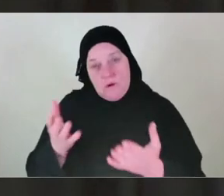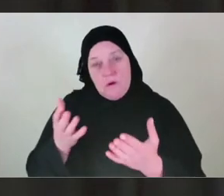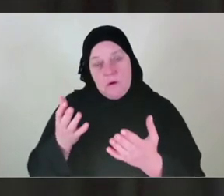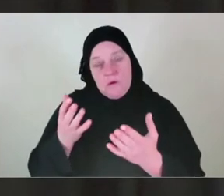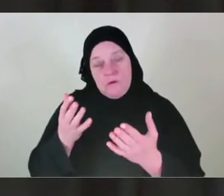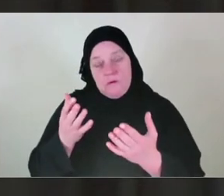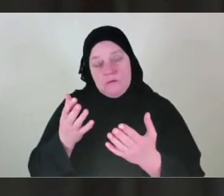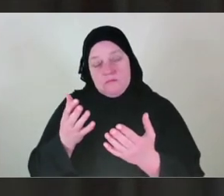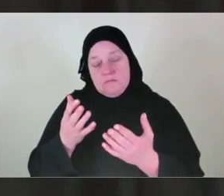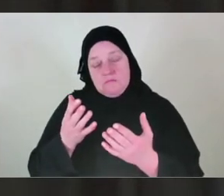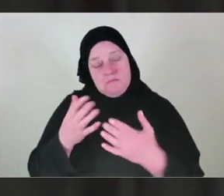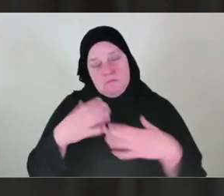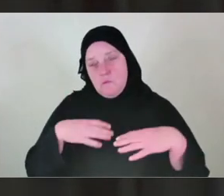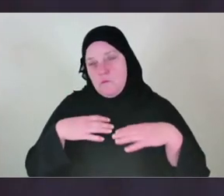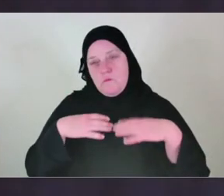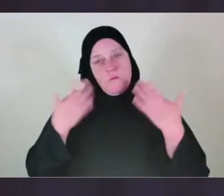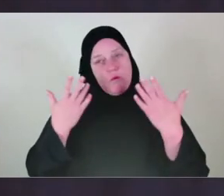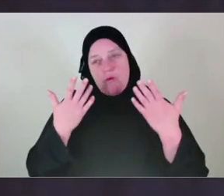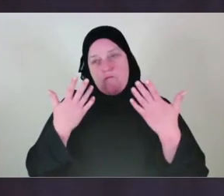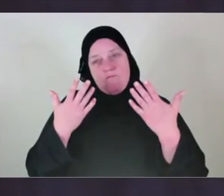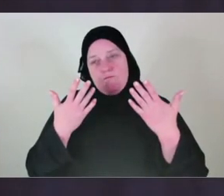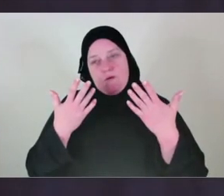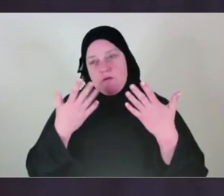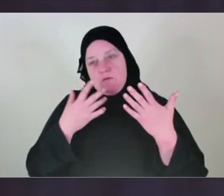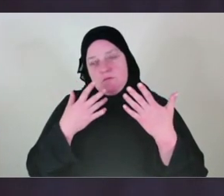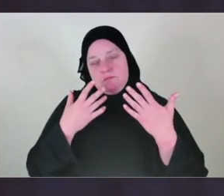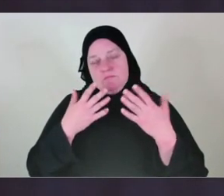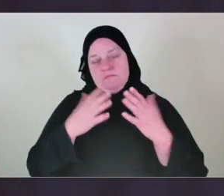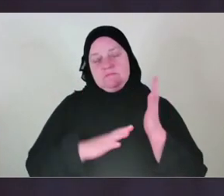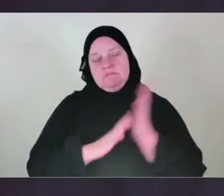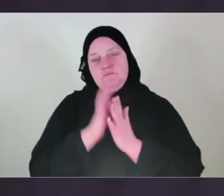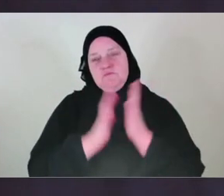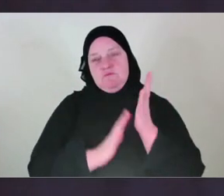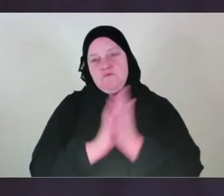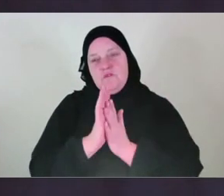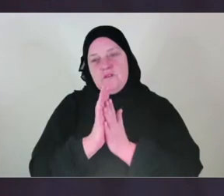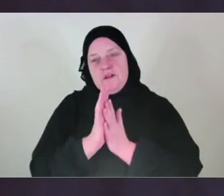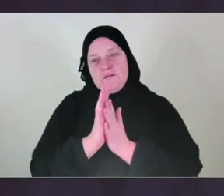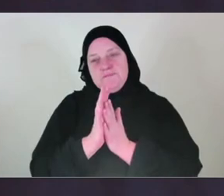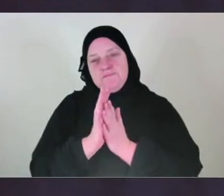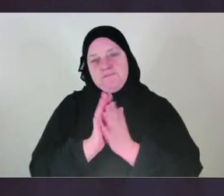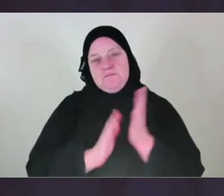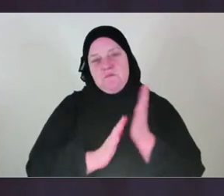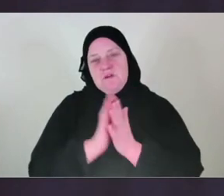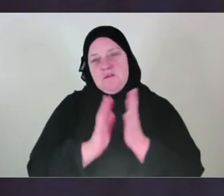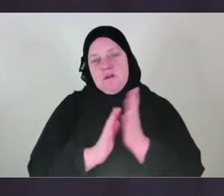is where they should be ready for this place. Then he says,